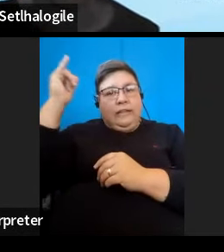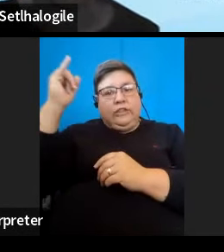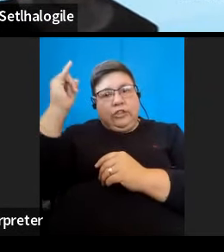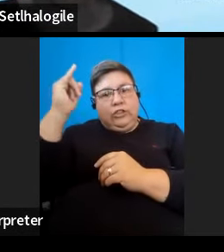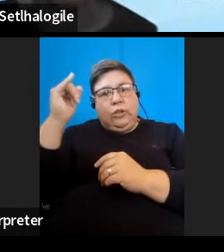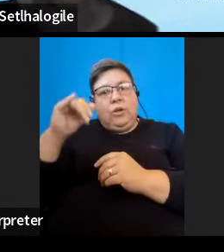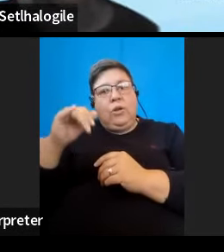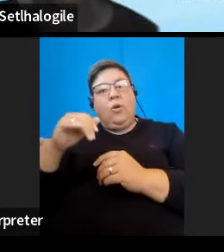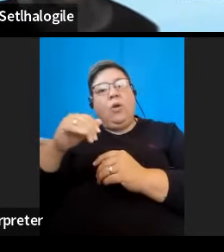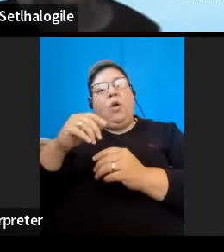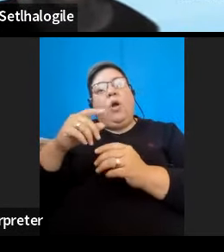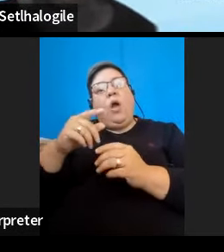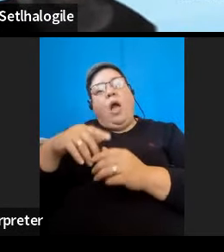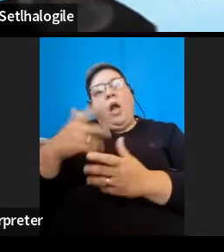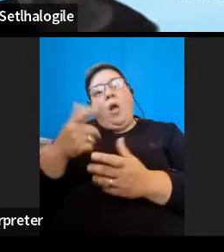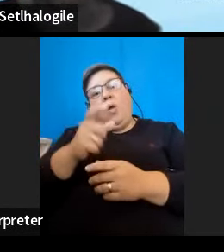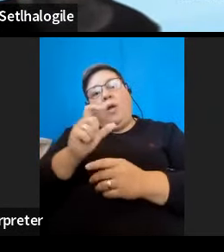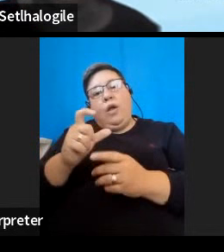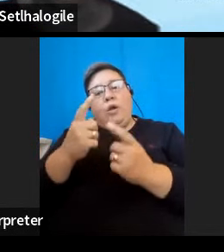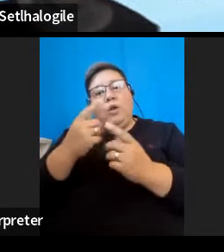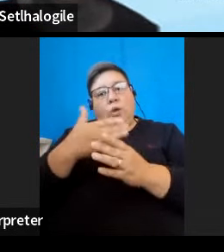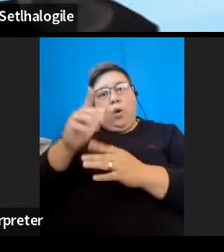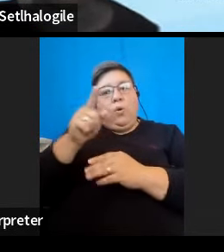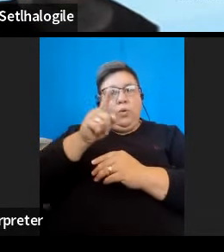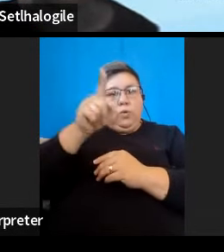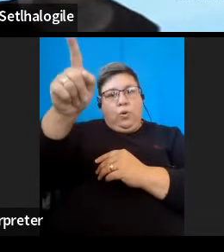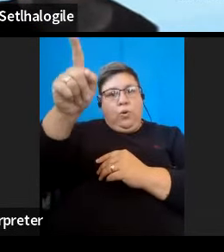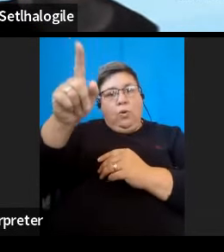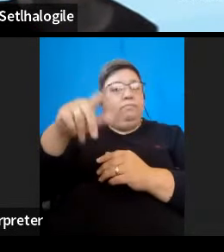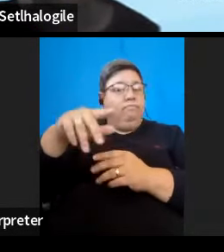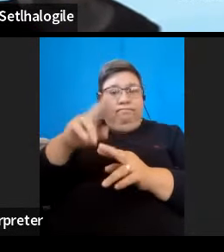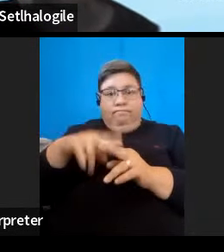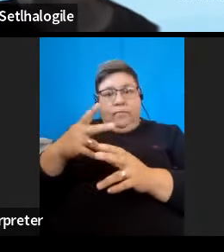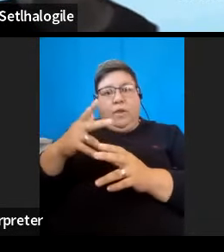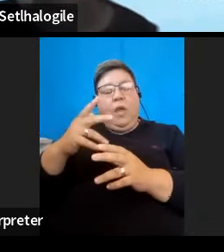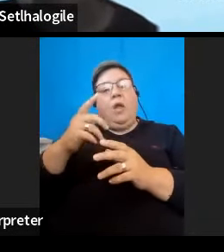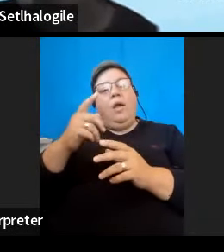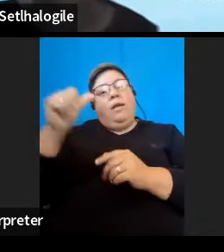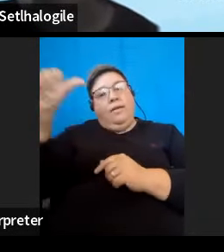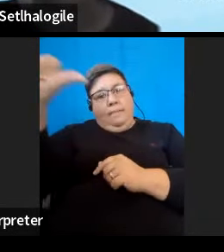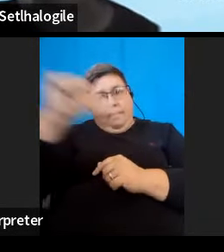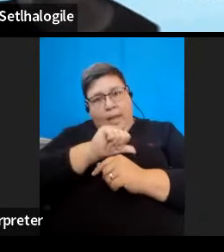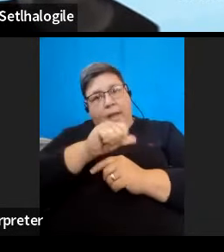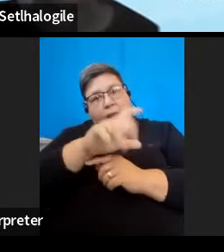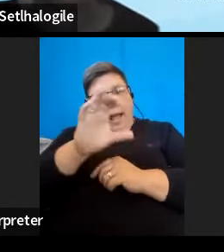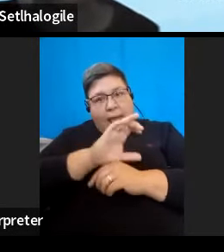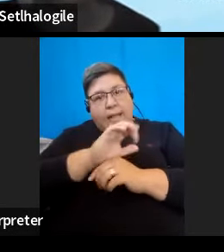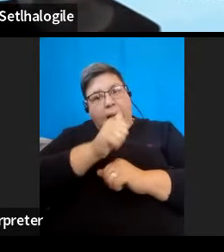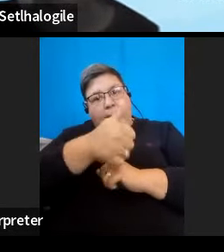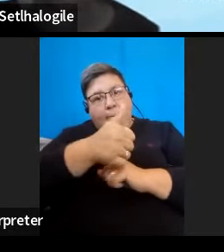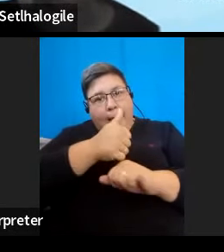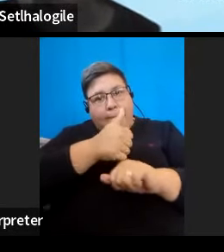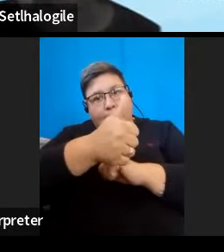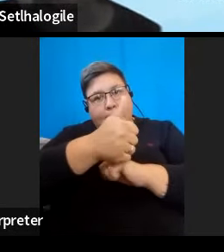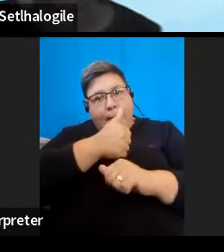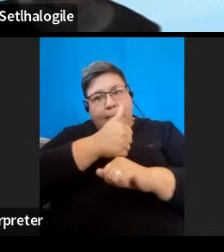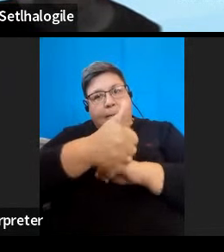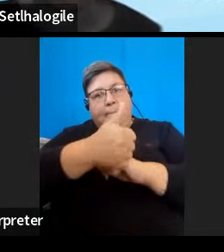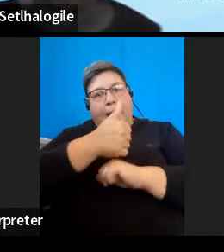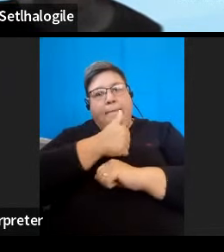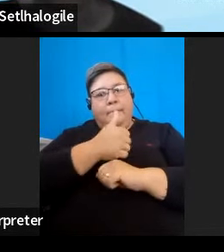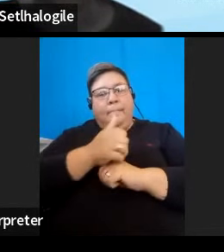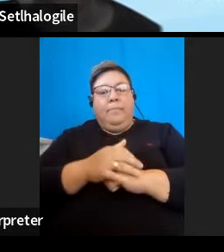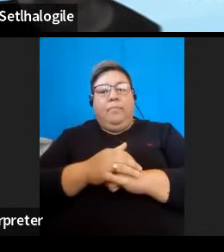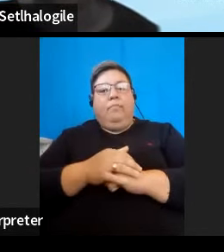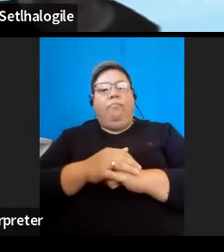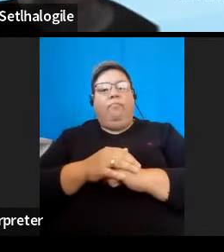goes through or not. And if not, we then go back to the client again, we help each other. So there are many variables that contribute to